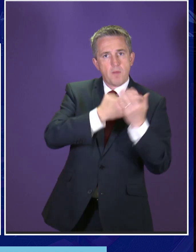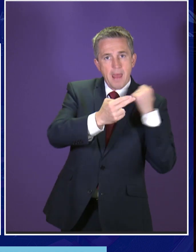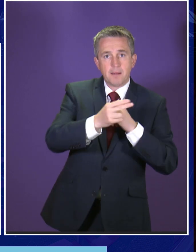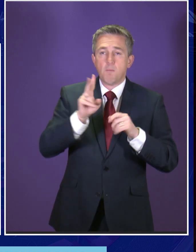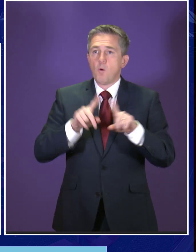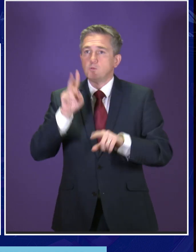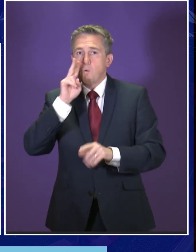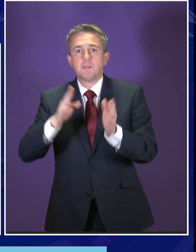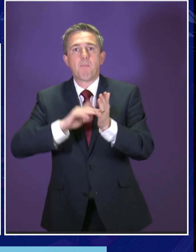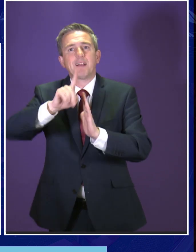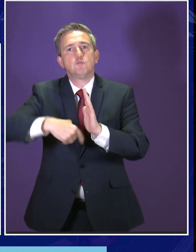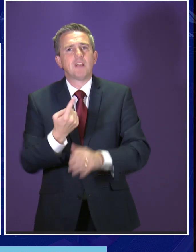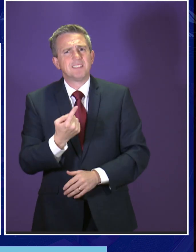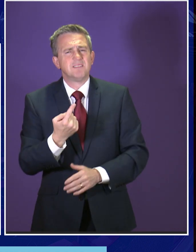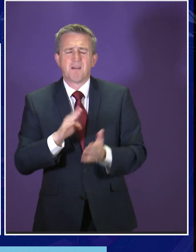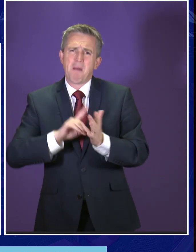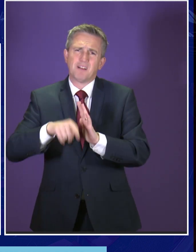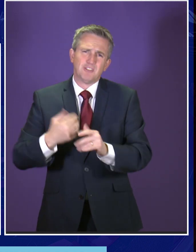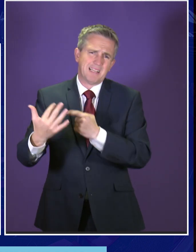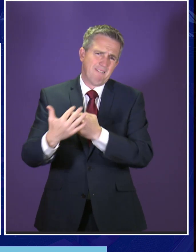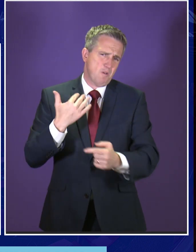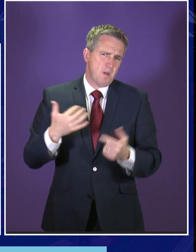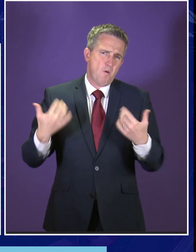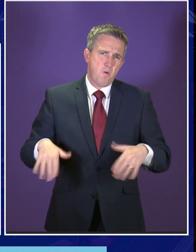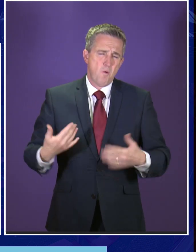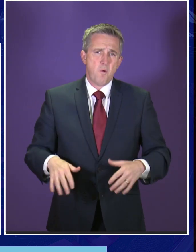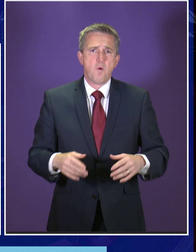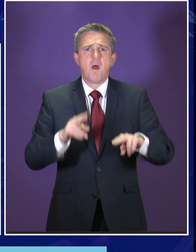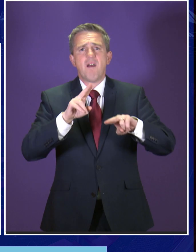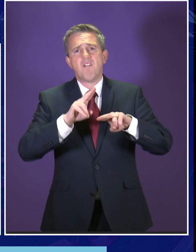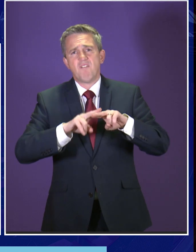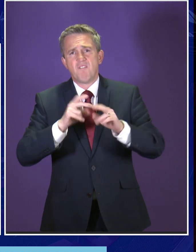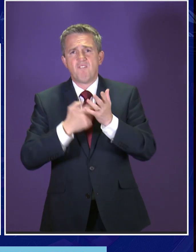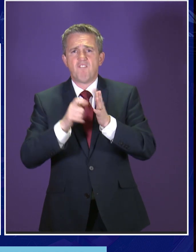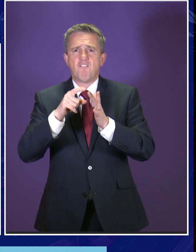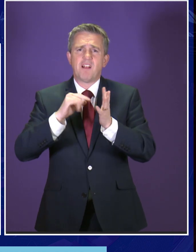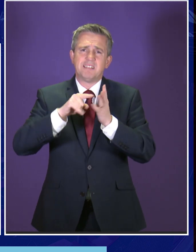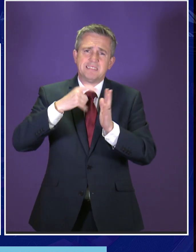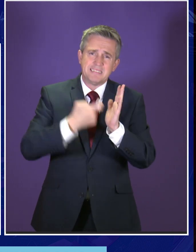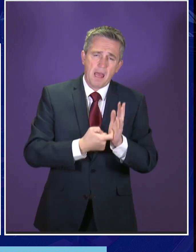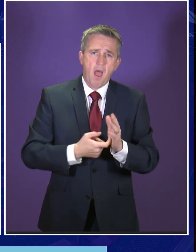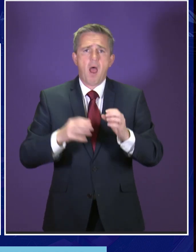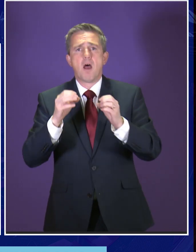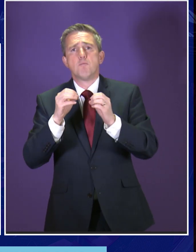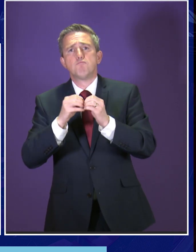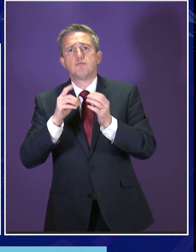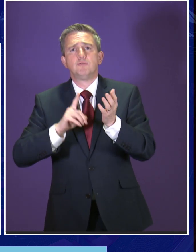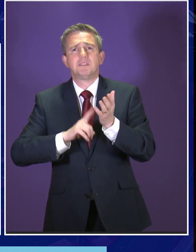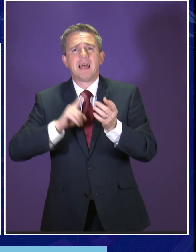Michael Jackson. Michael Jackson had a huge influence on me. Fred Astaire, Charlie Chaplin, Bruce Lee, Muhammad